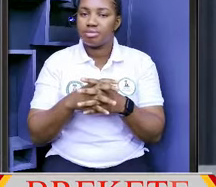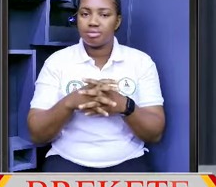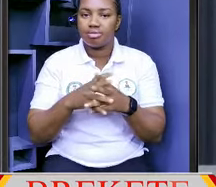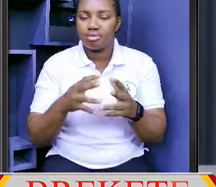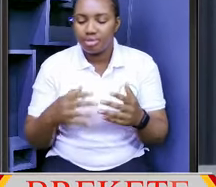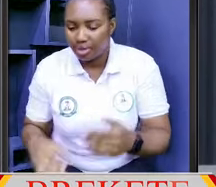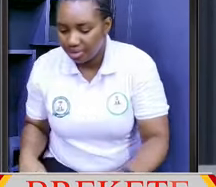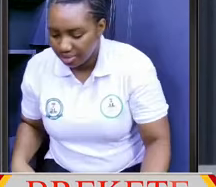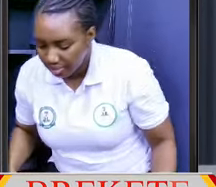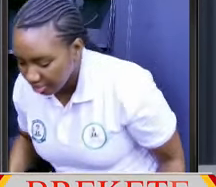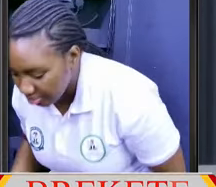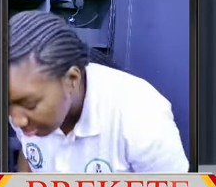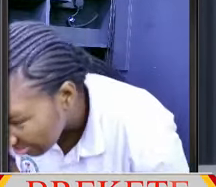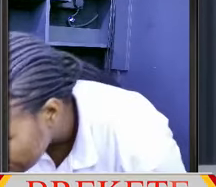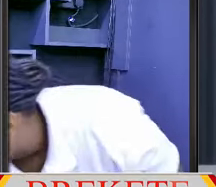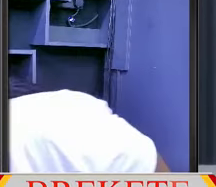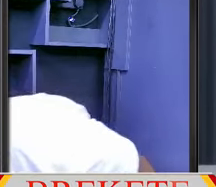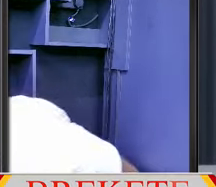Thank you, ma.